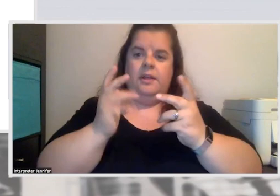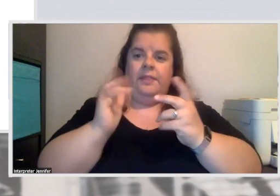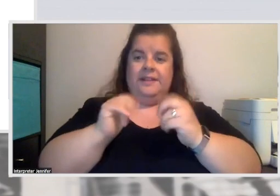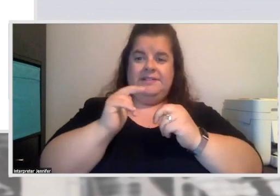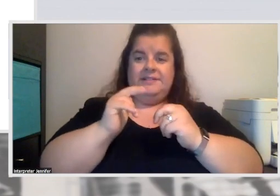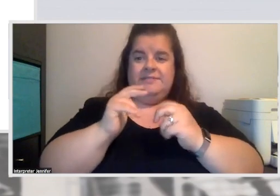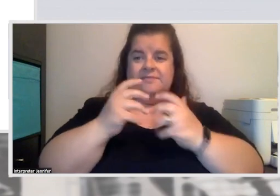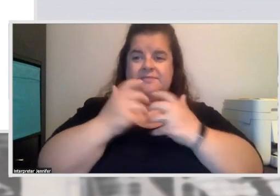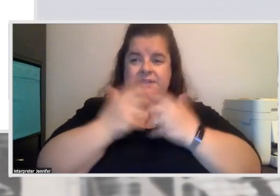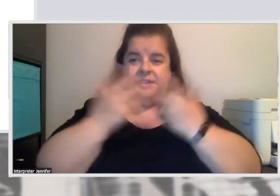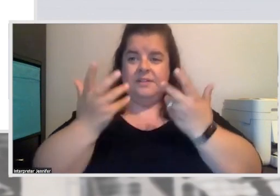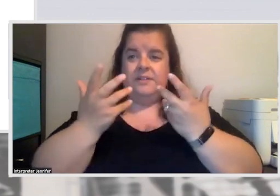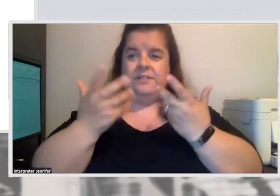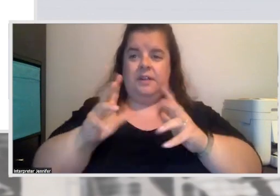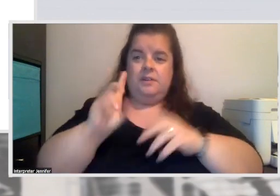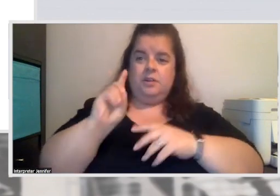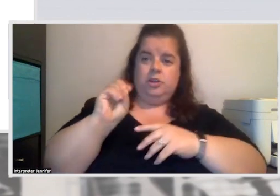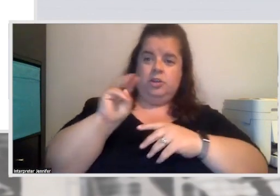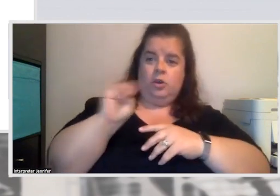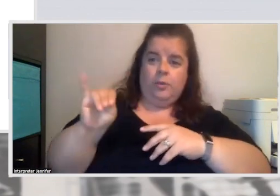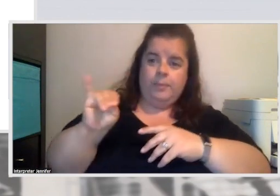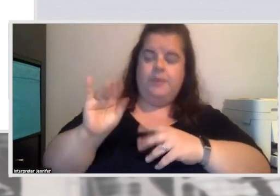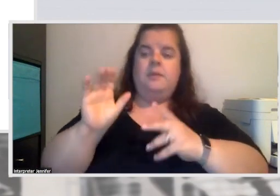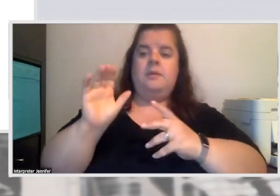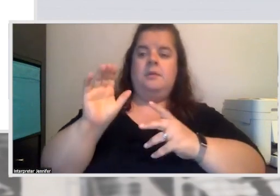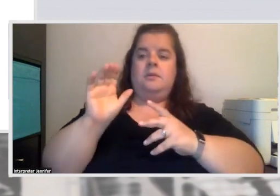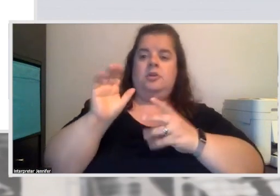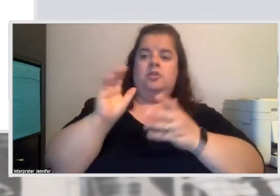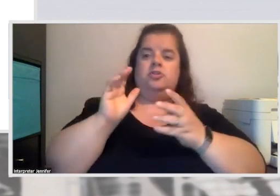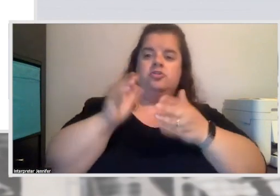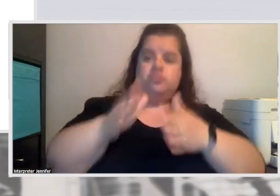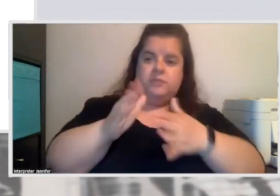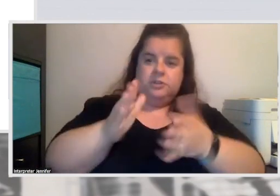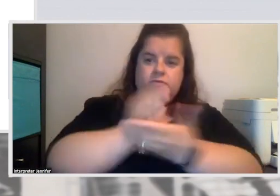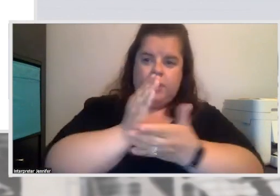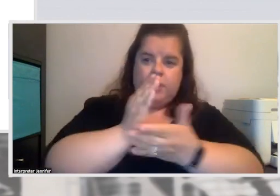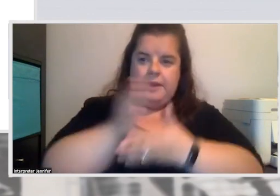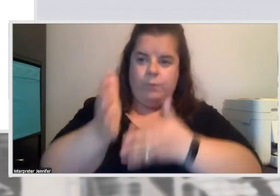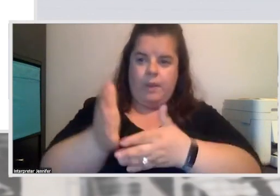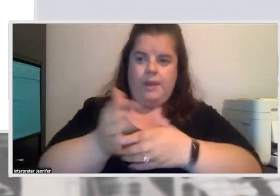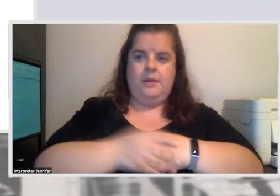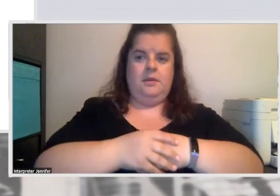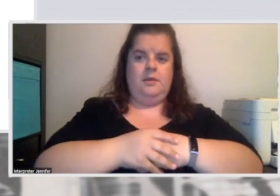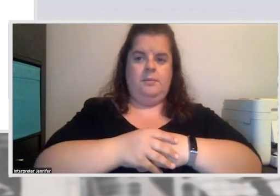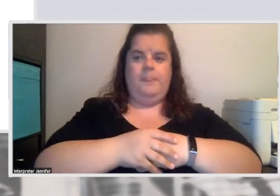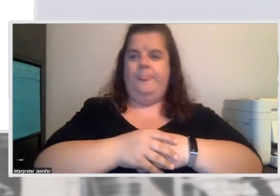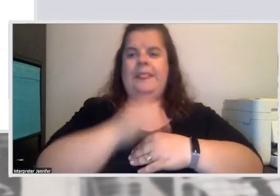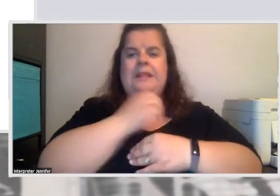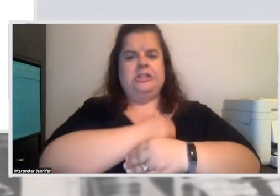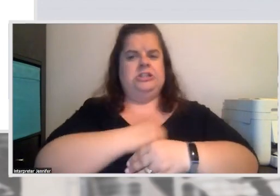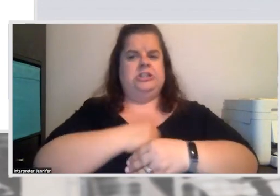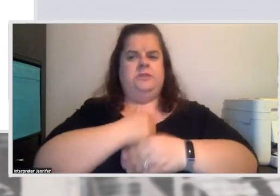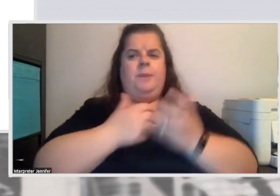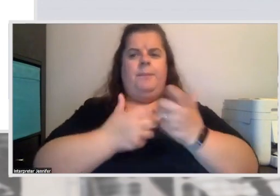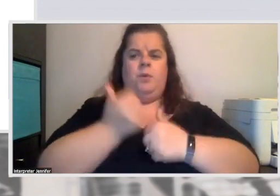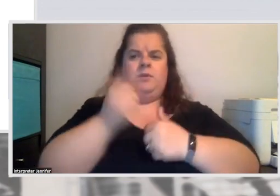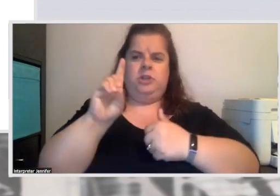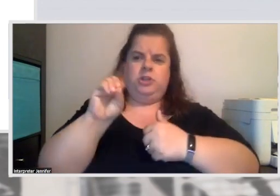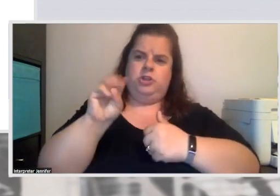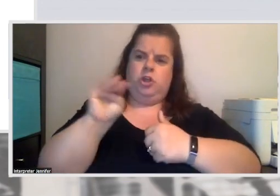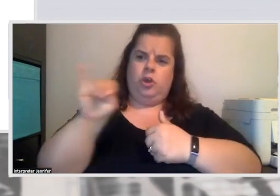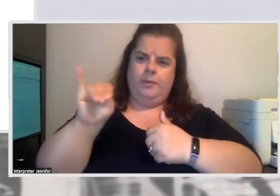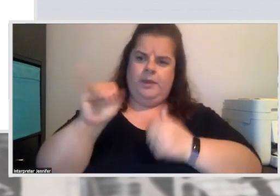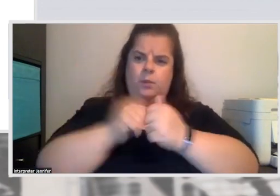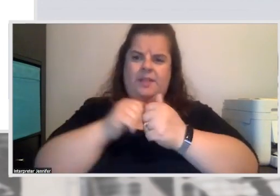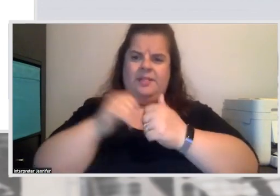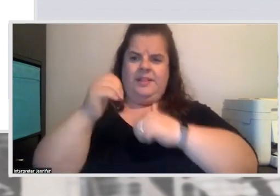Department of Mobility and Infrastructure does in our streets and right-of-way. The blue section, I'm sorry, that's mostly DOMI, the infrastructure for